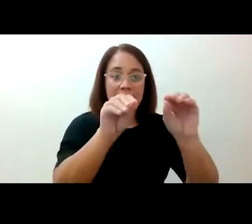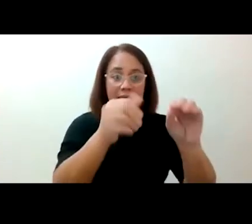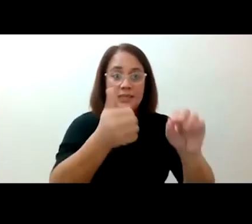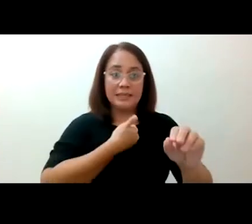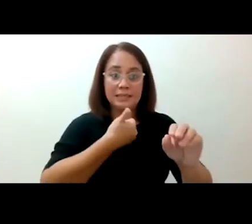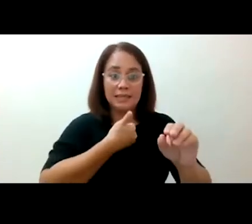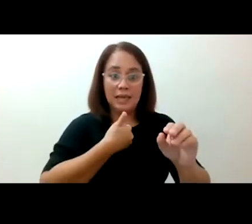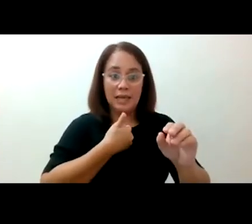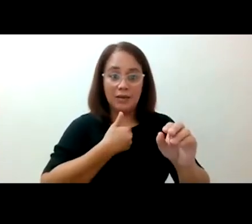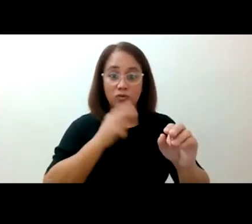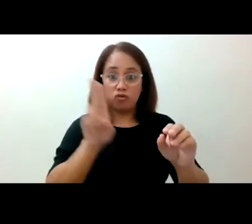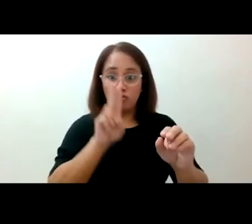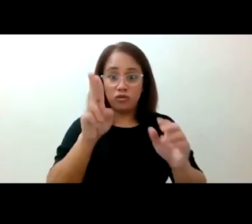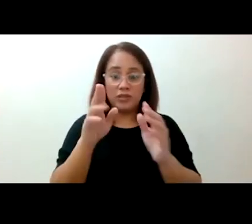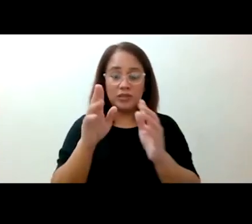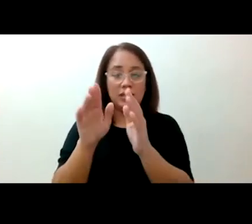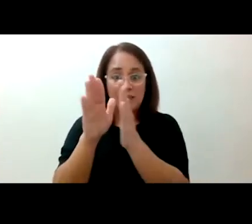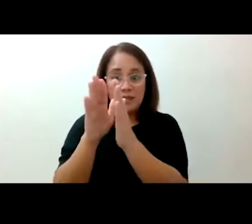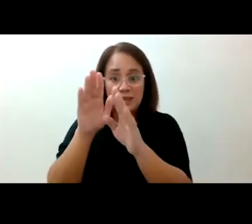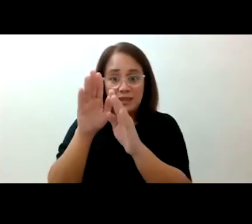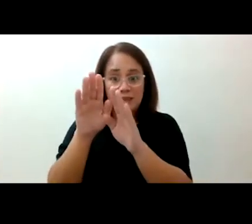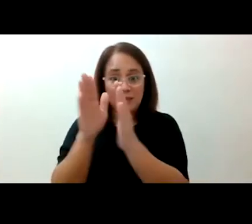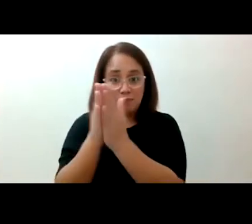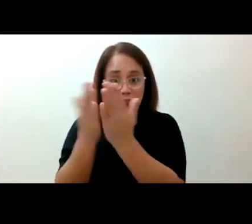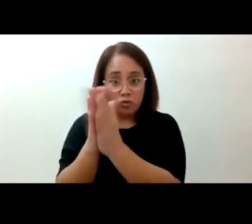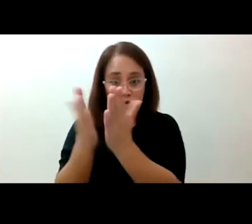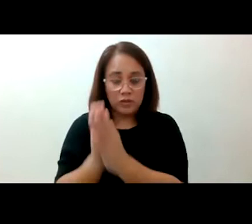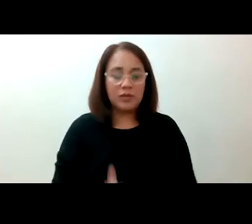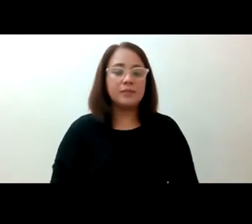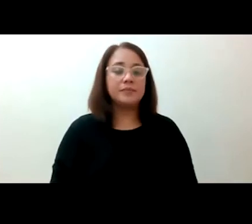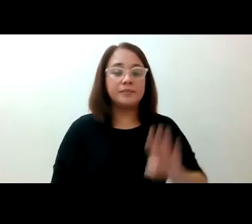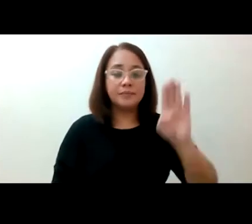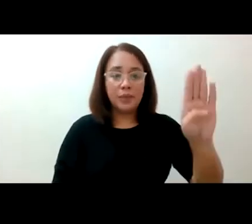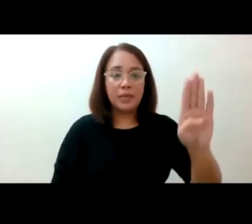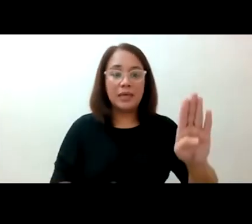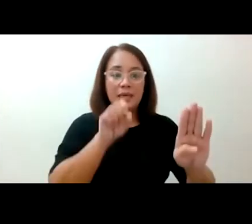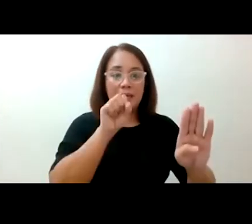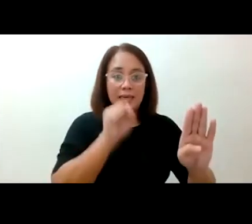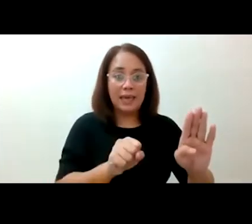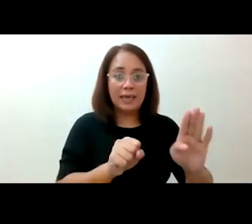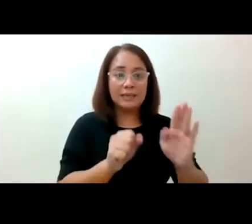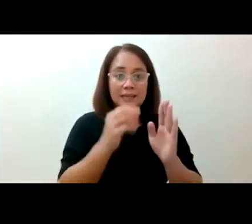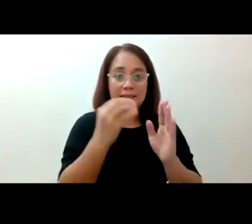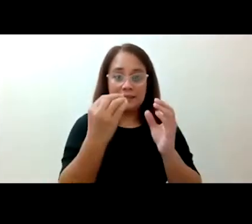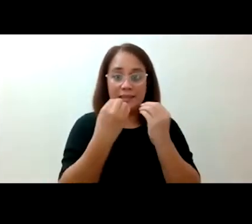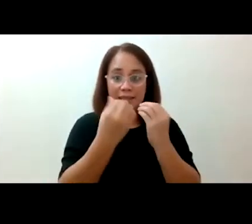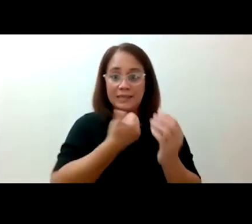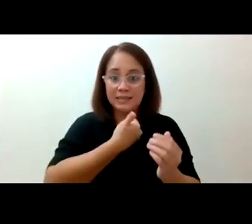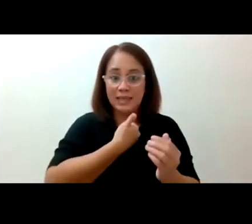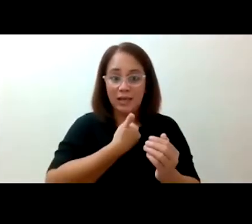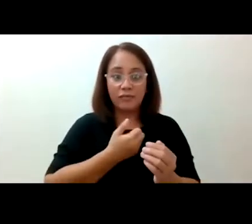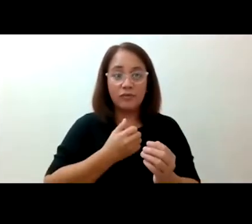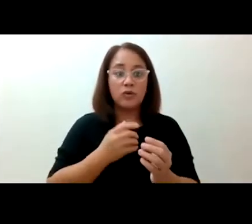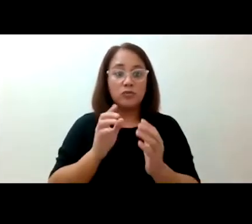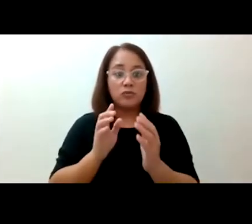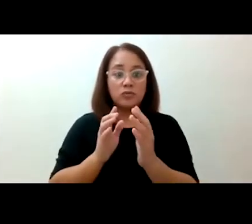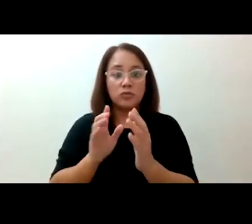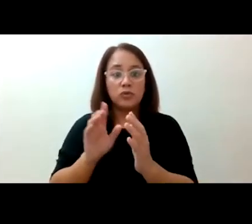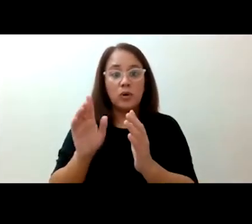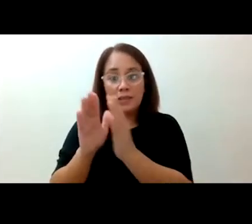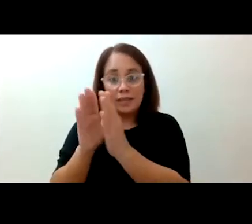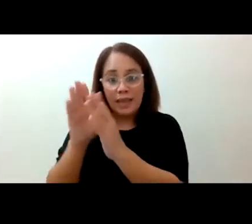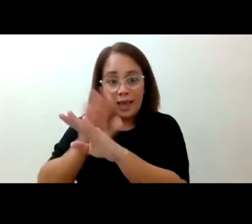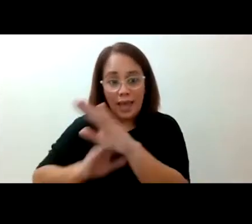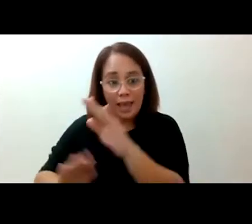that's A. B, you can teach yourself through a handbook. C, both A